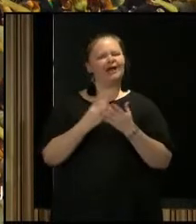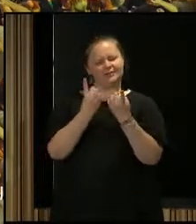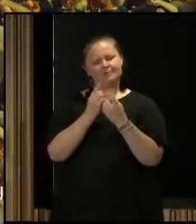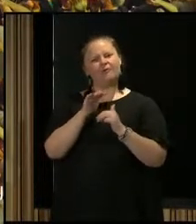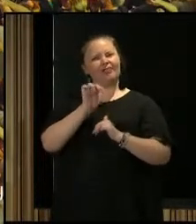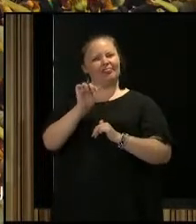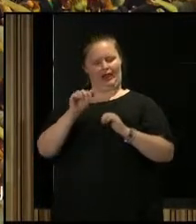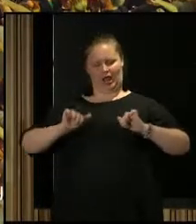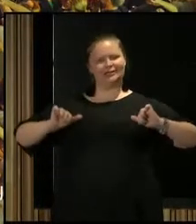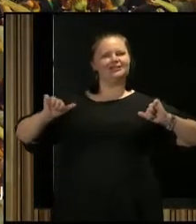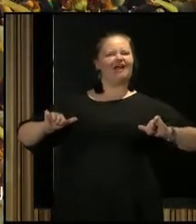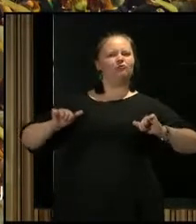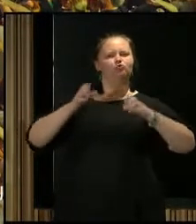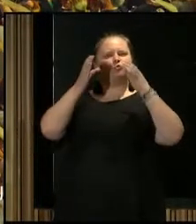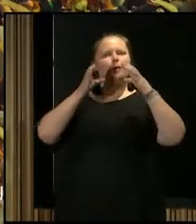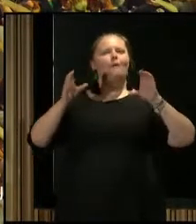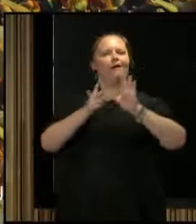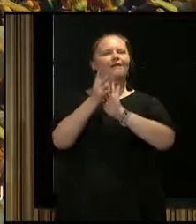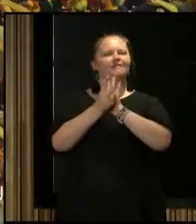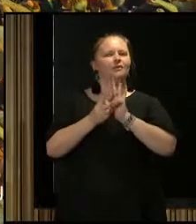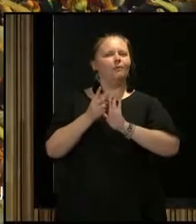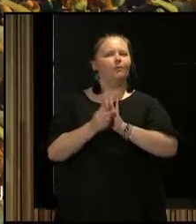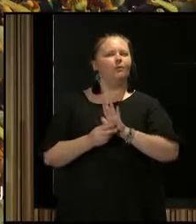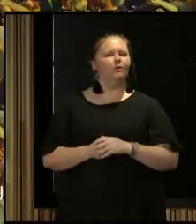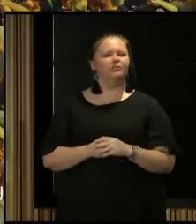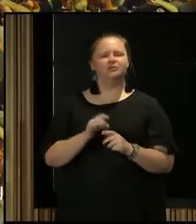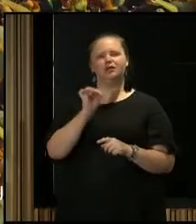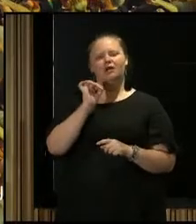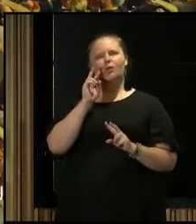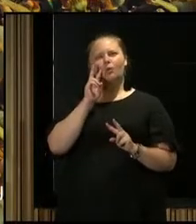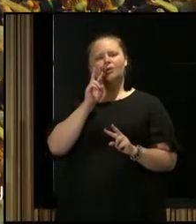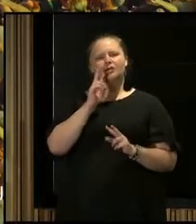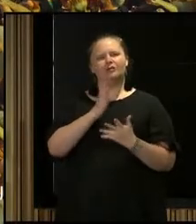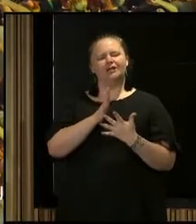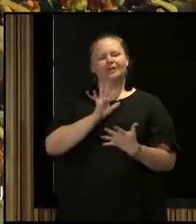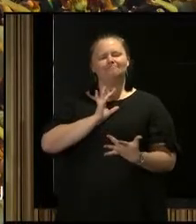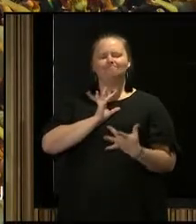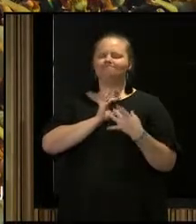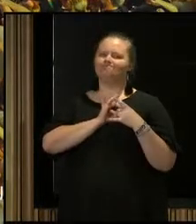couch choir videos that are just touch you.